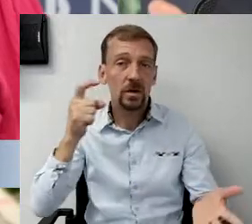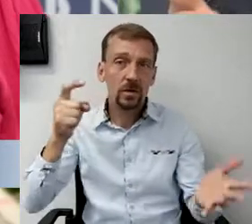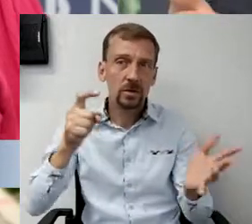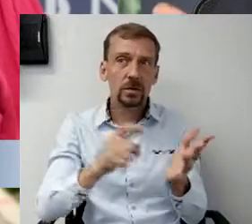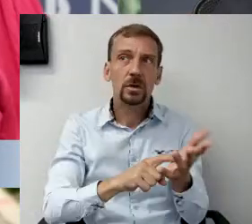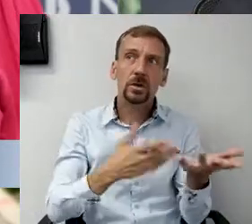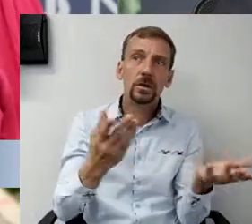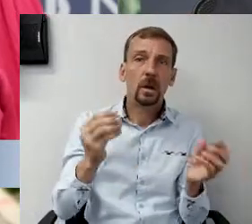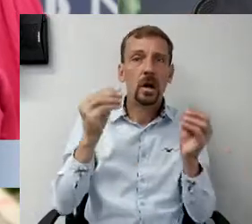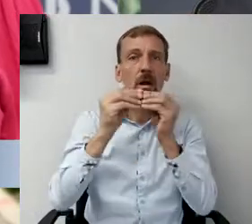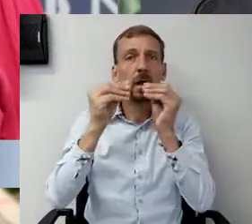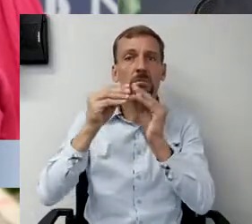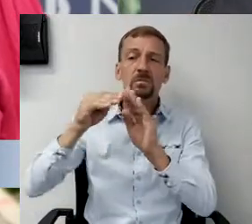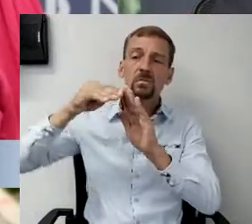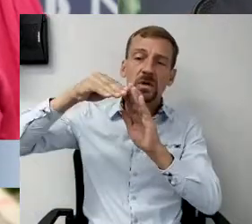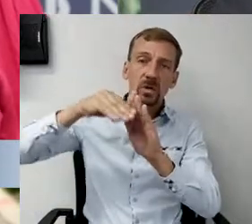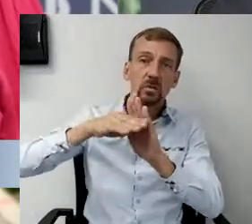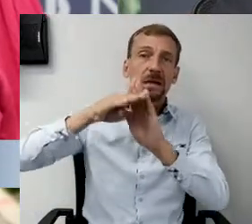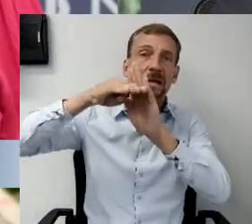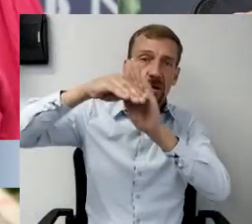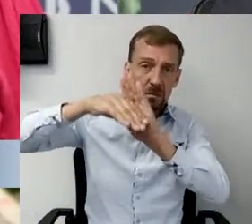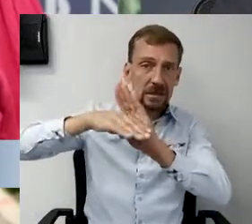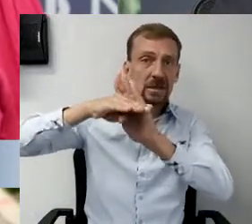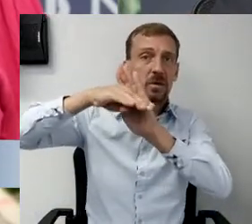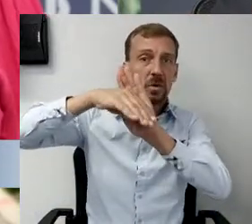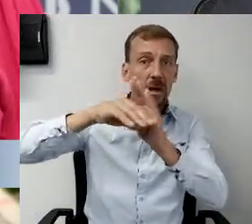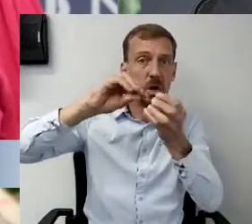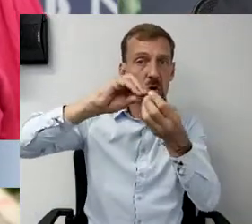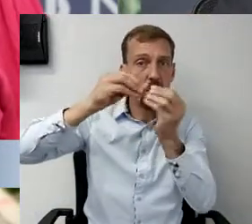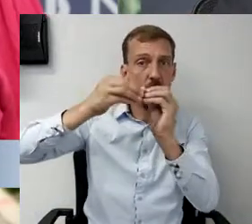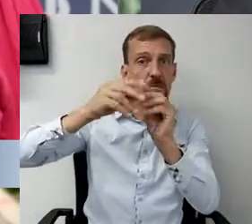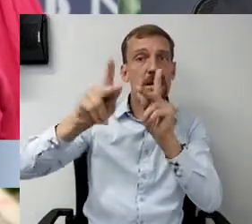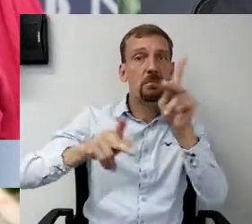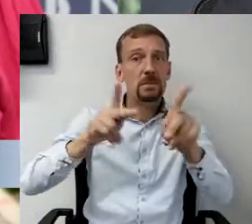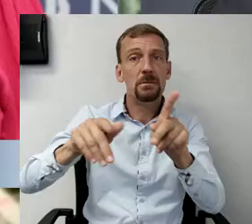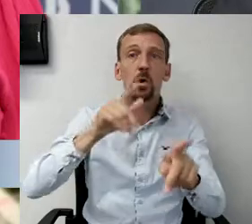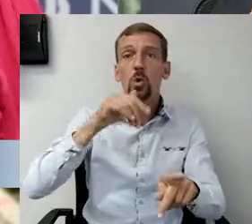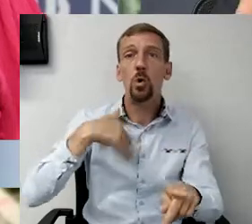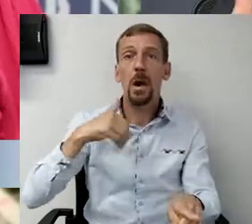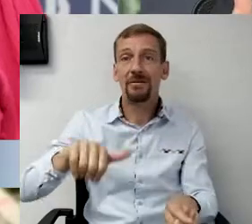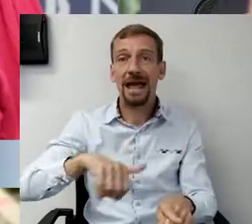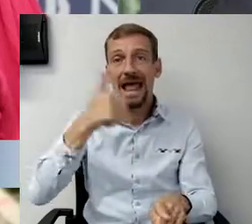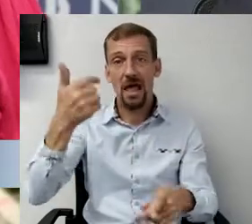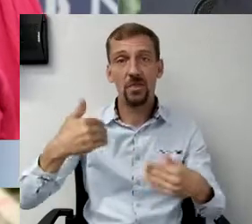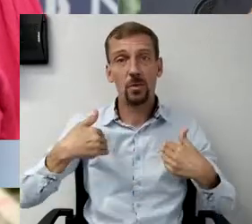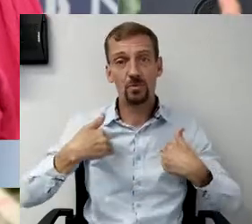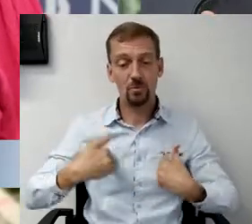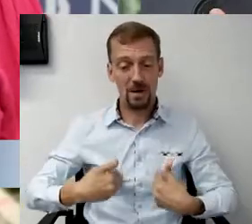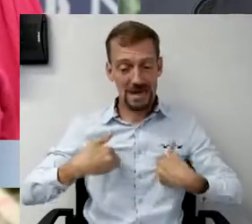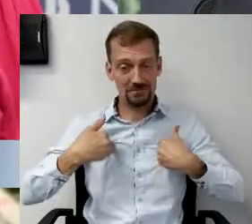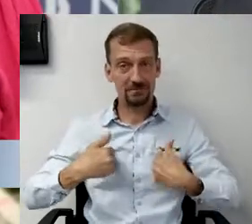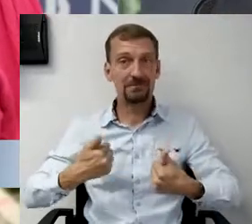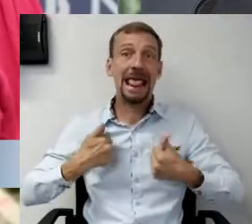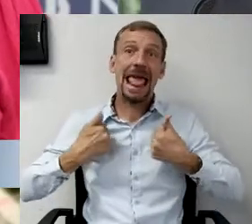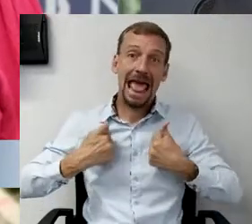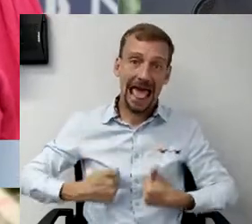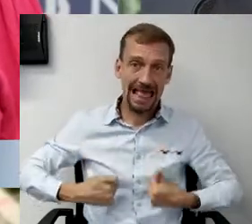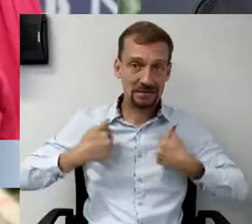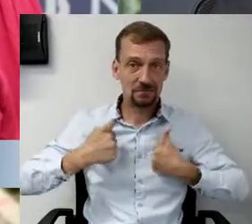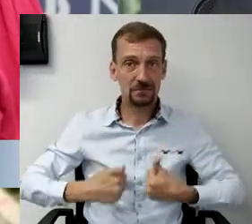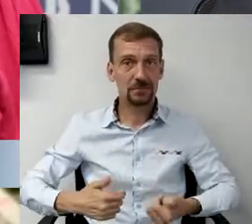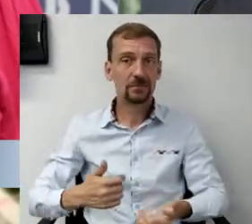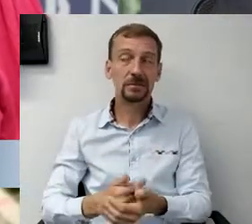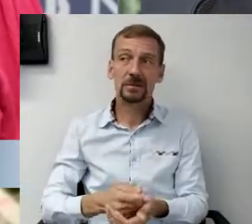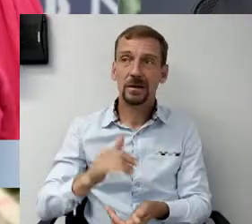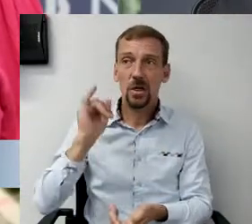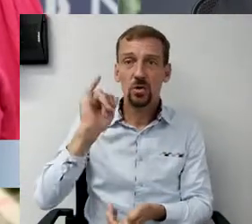a decreasing degree, patients with other respiratory conditions like COPD, like asthma,